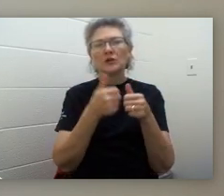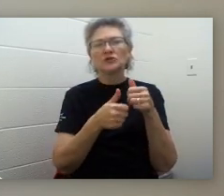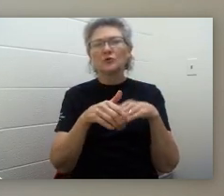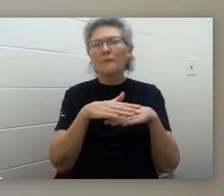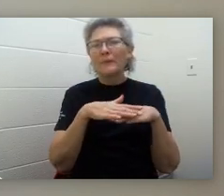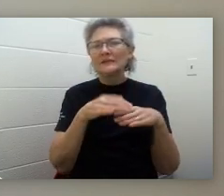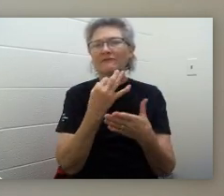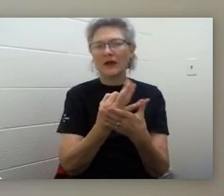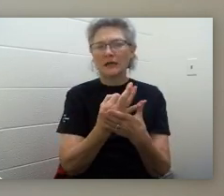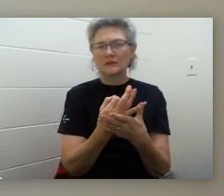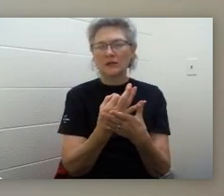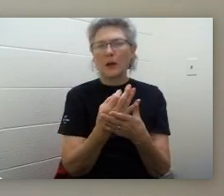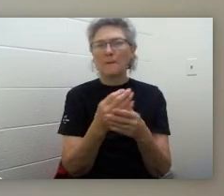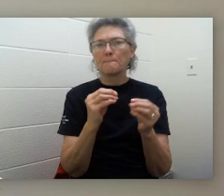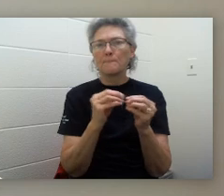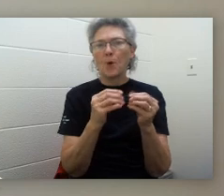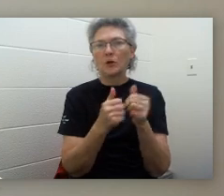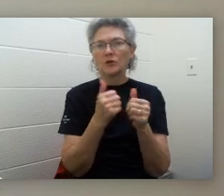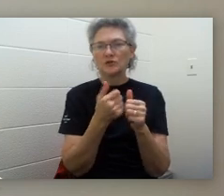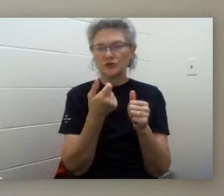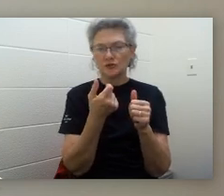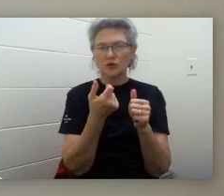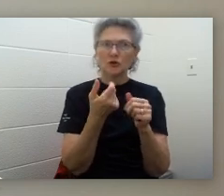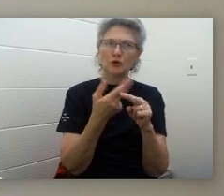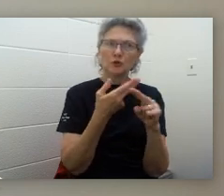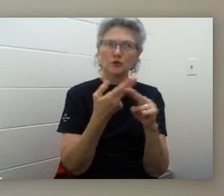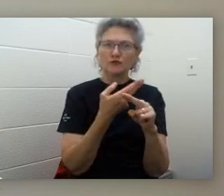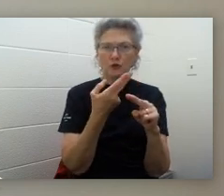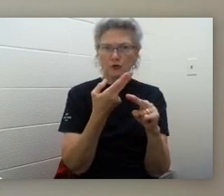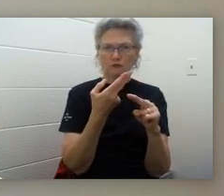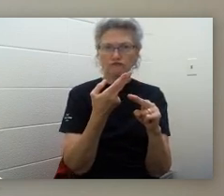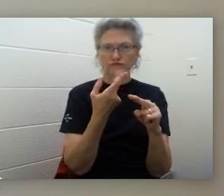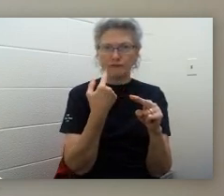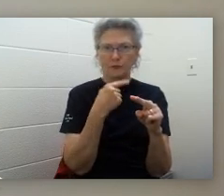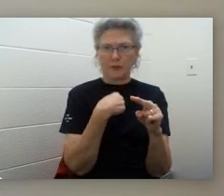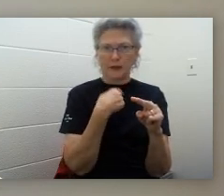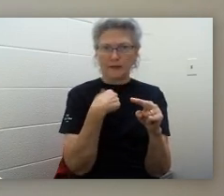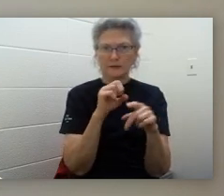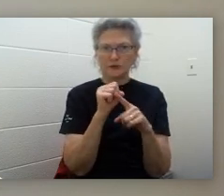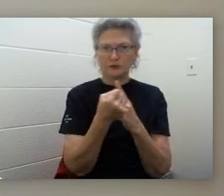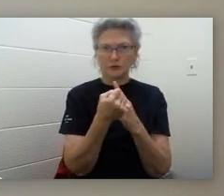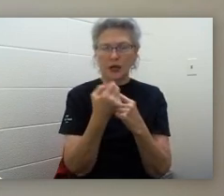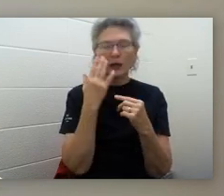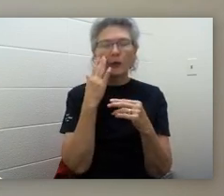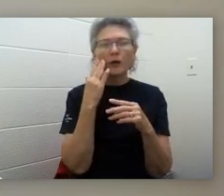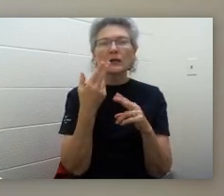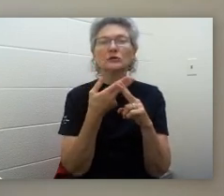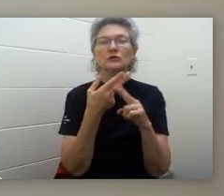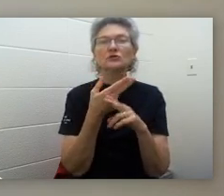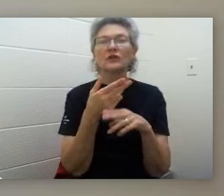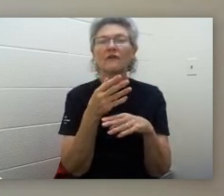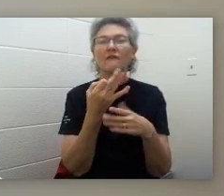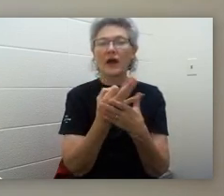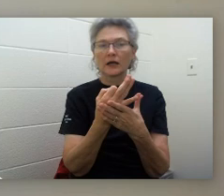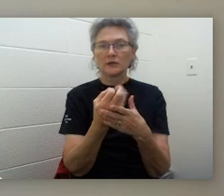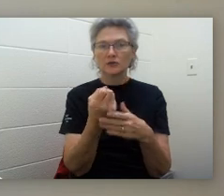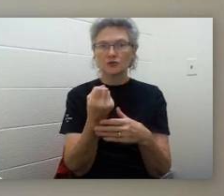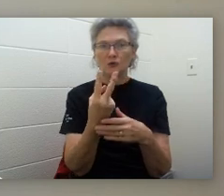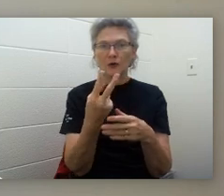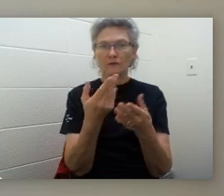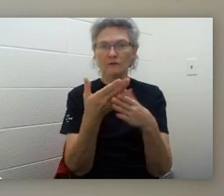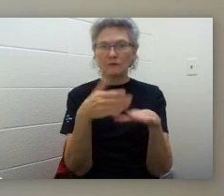facts would be more useful to me in this situation. I know that I could use the basic fact of 12 divided by